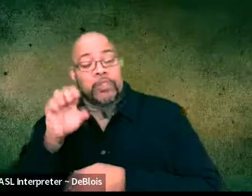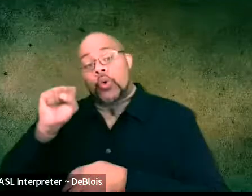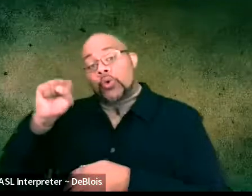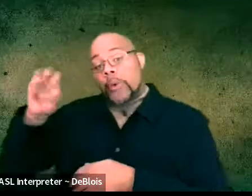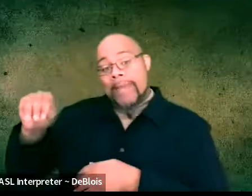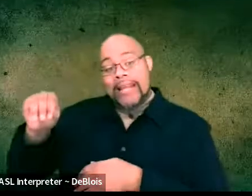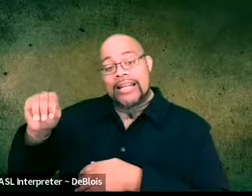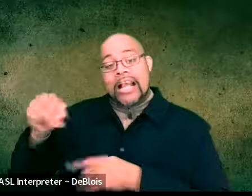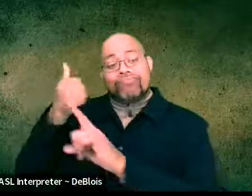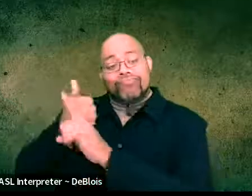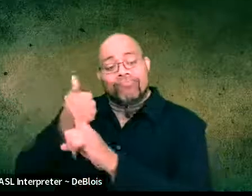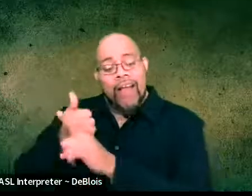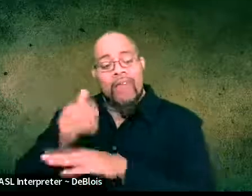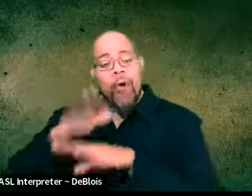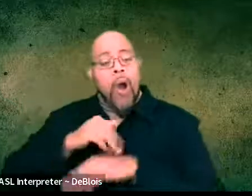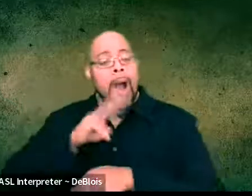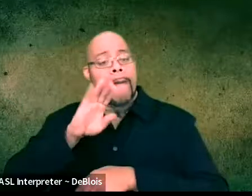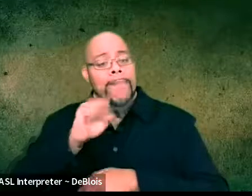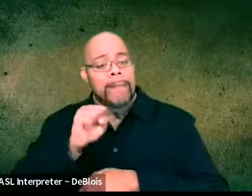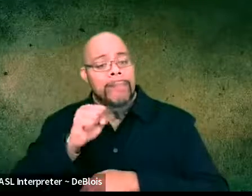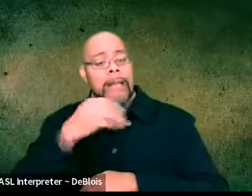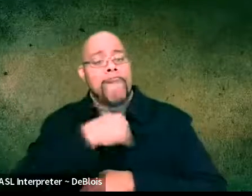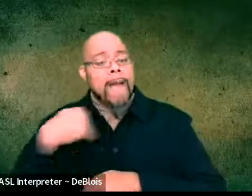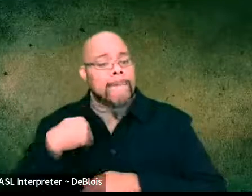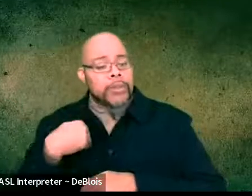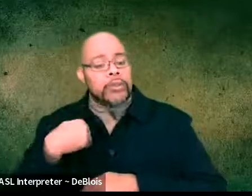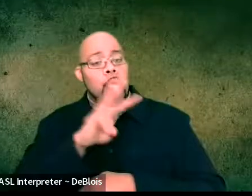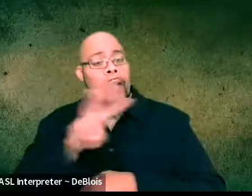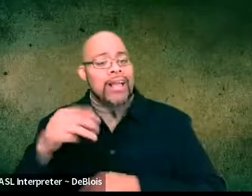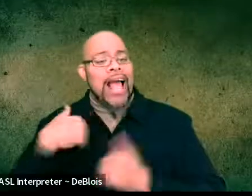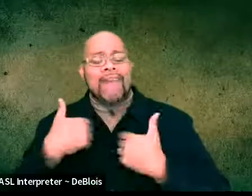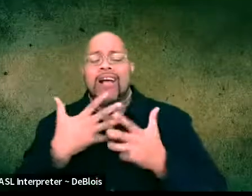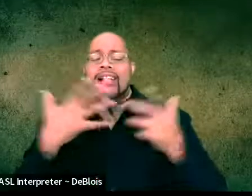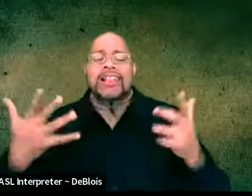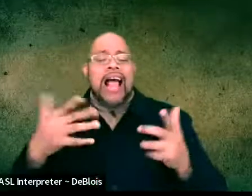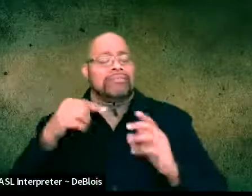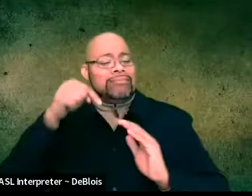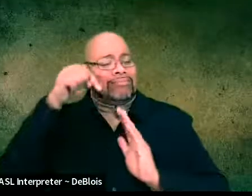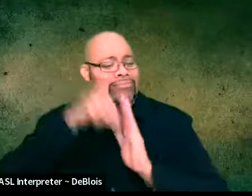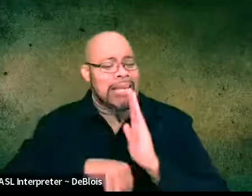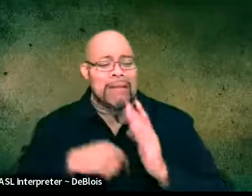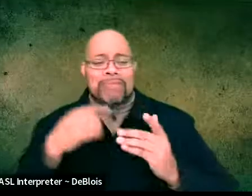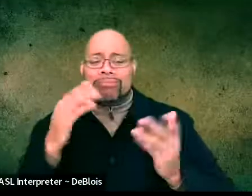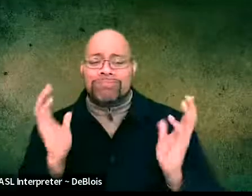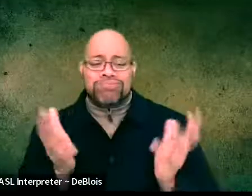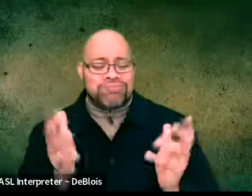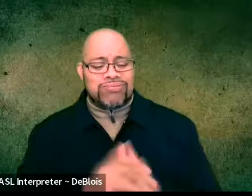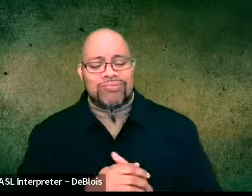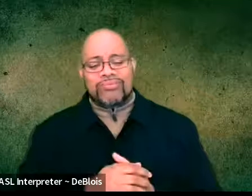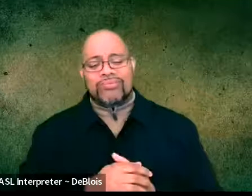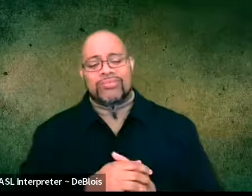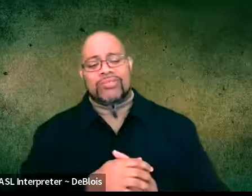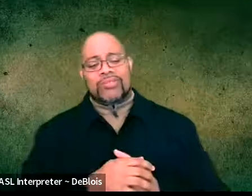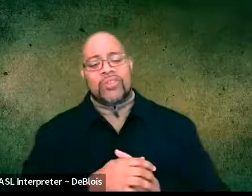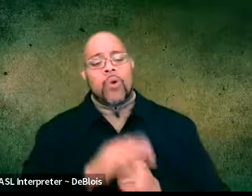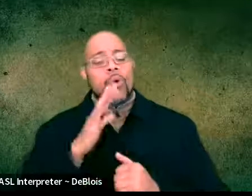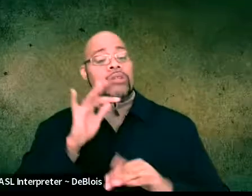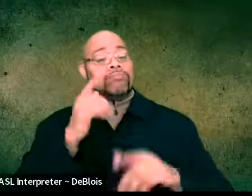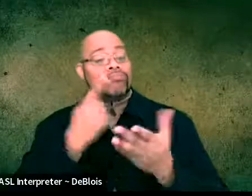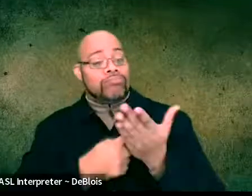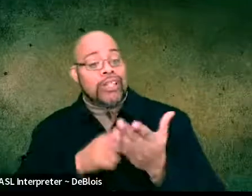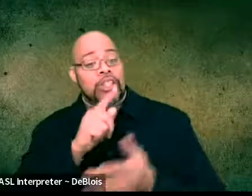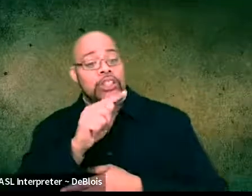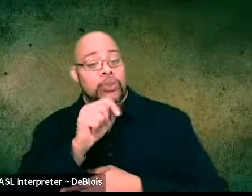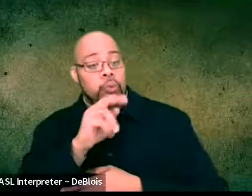media itself, on our BIMS members website. We're gonna have a lot of deep conversations in there. We're gonna touch on Twitter a